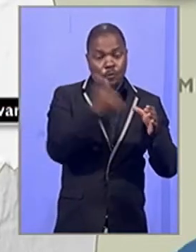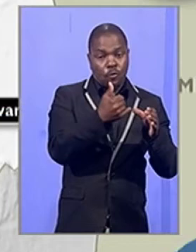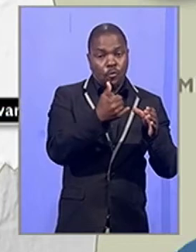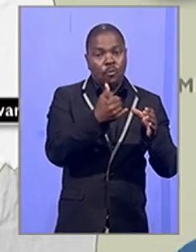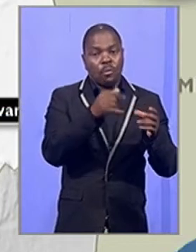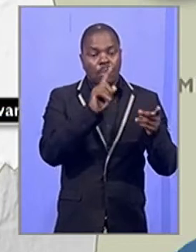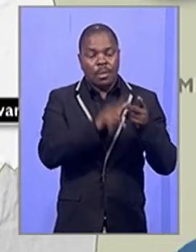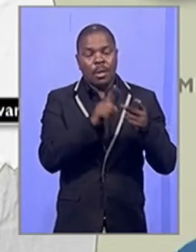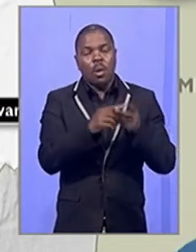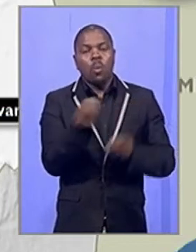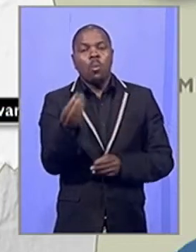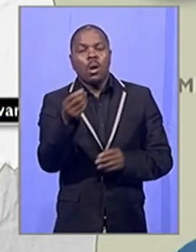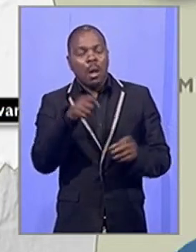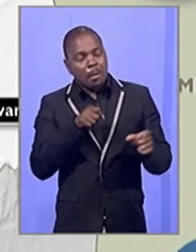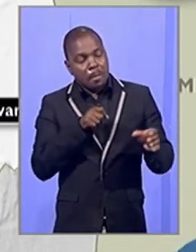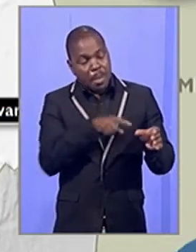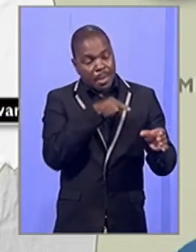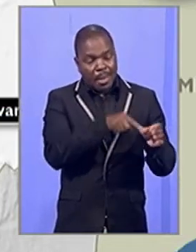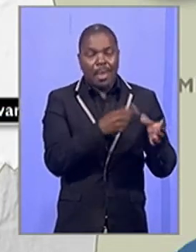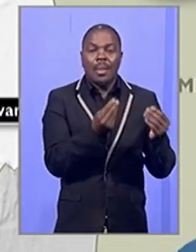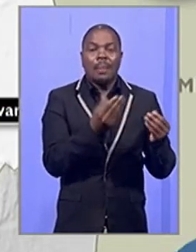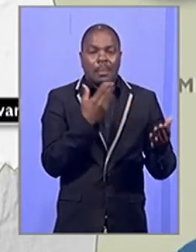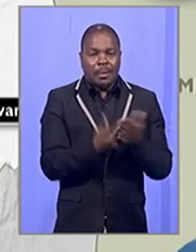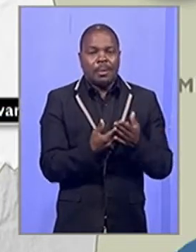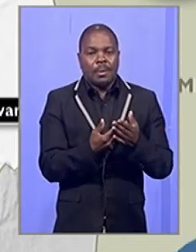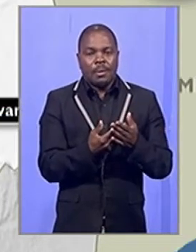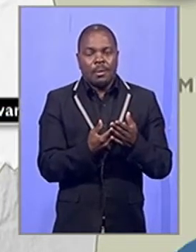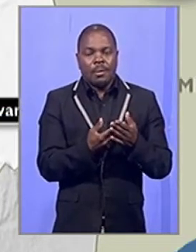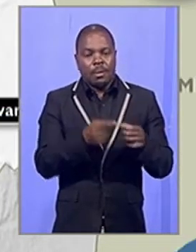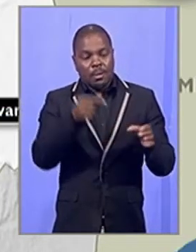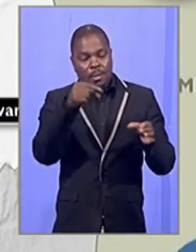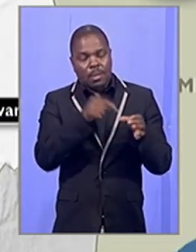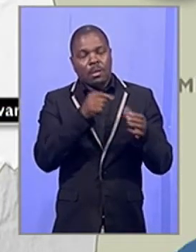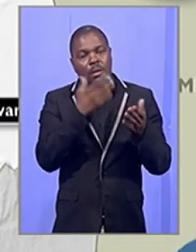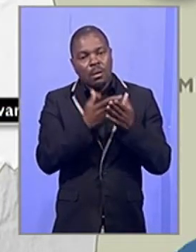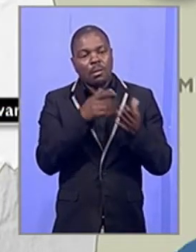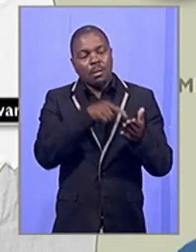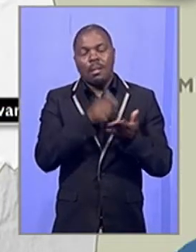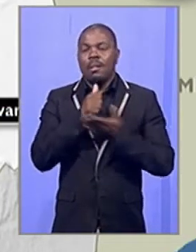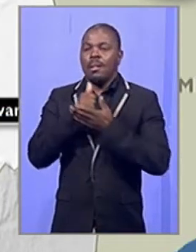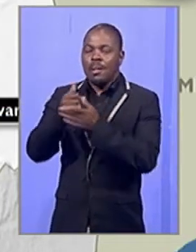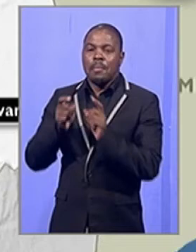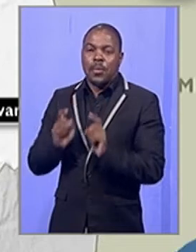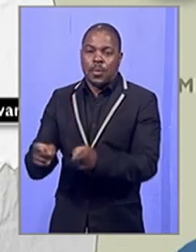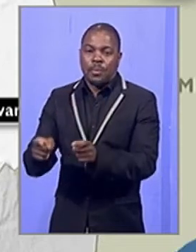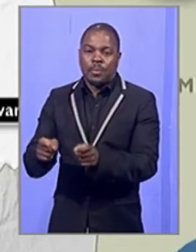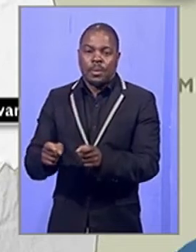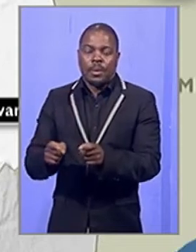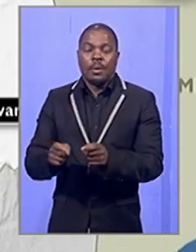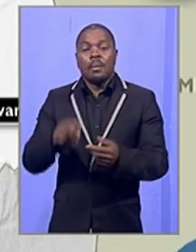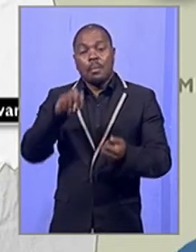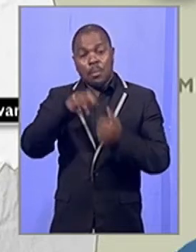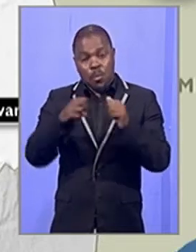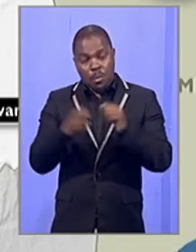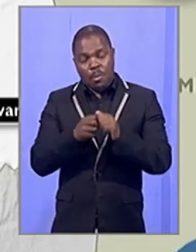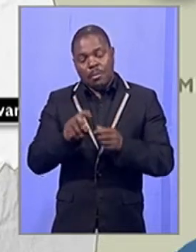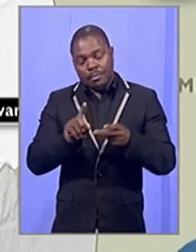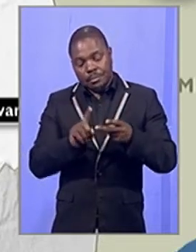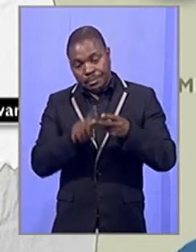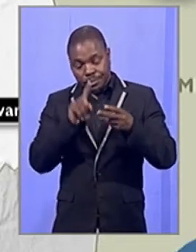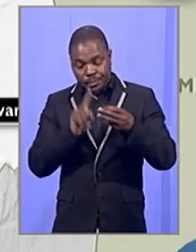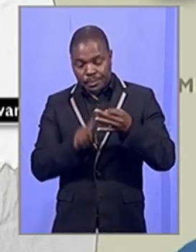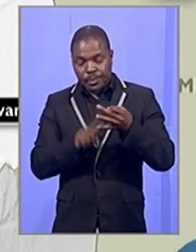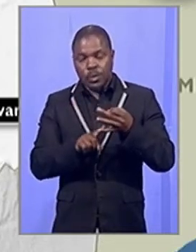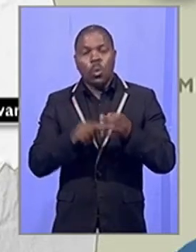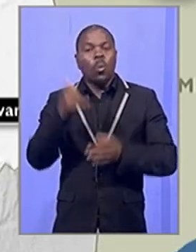šomiša WhatsApp mo go yona gore nomoro tšeo ba kgone go kry-a thušo ya tšhoganetšo ye nngwe ya mathata a re bile le yona ebile